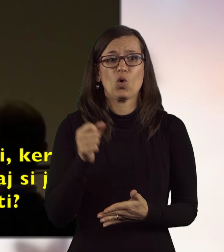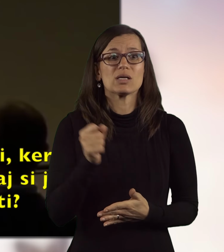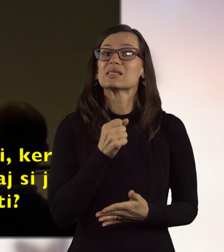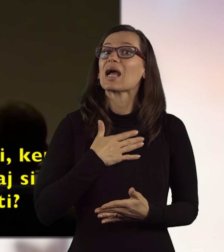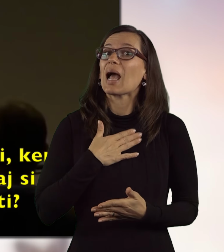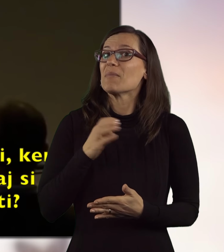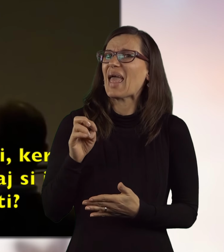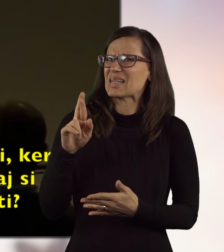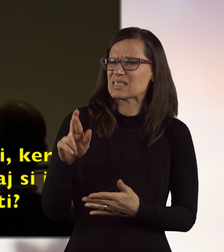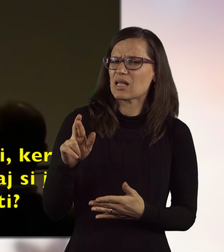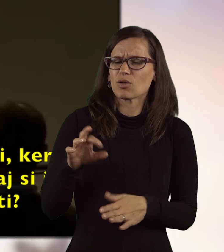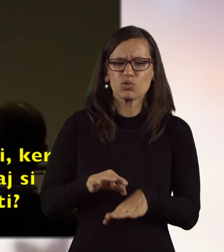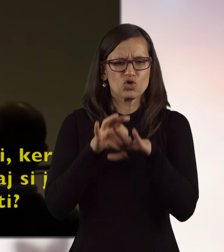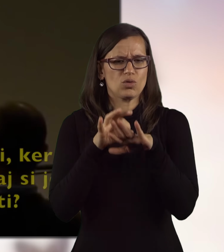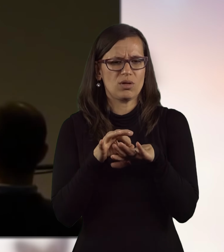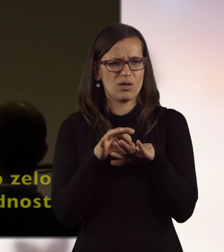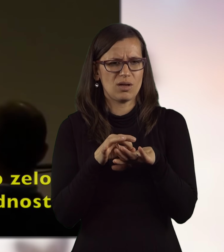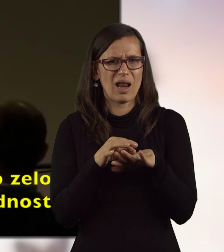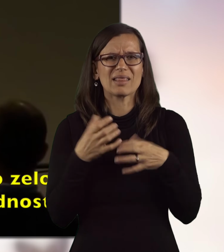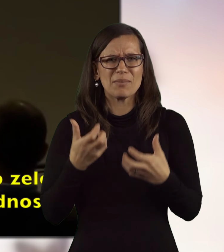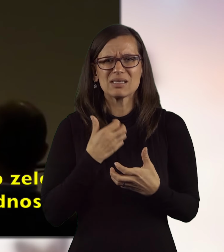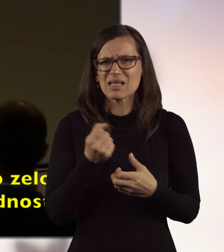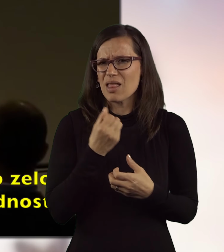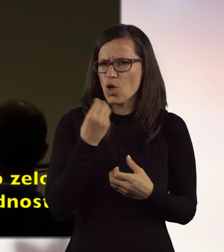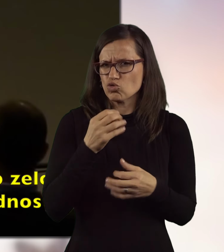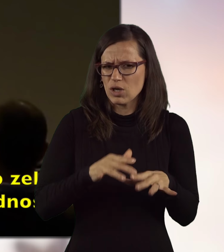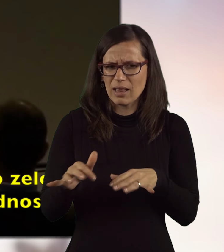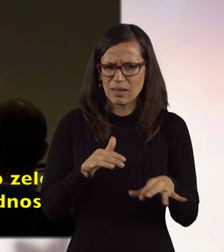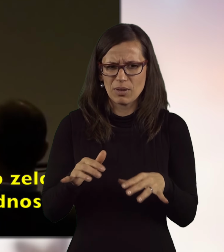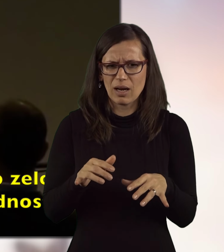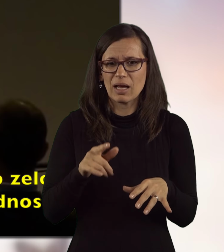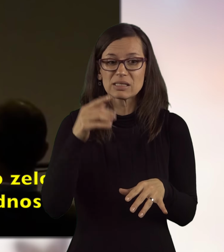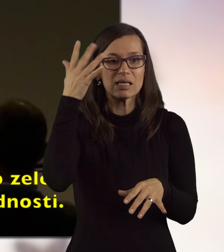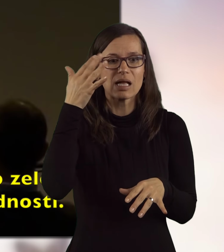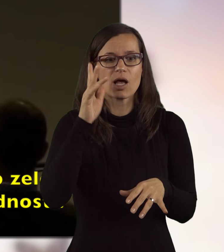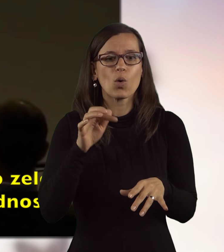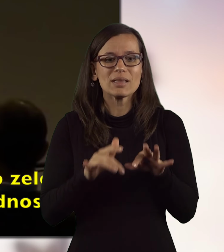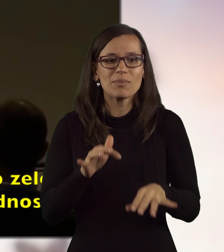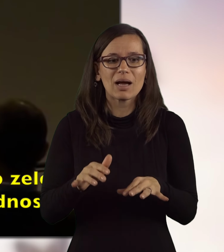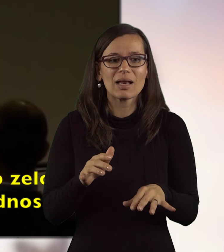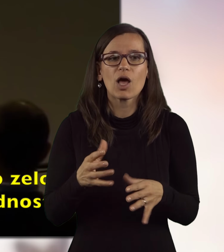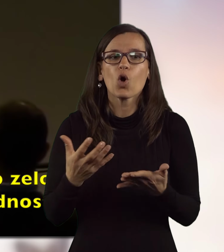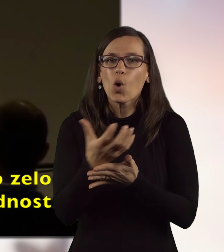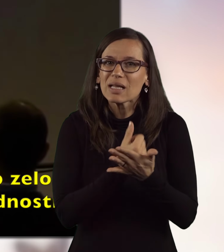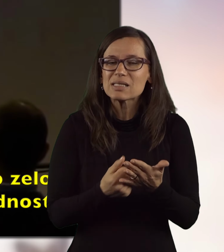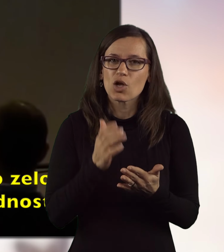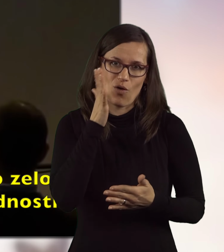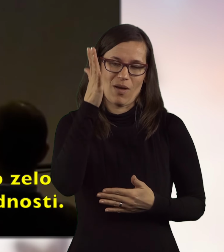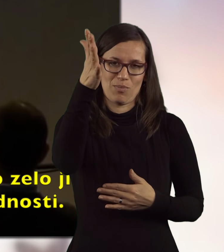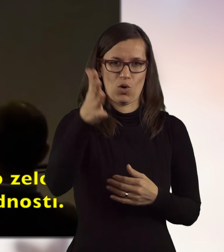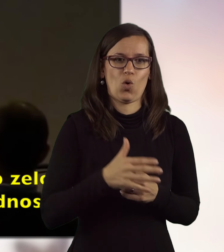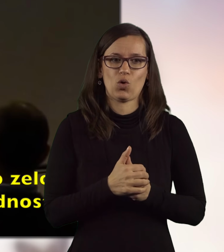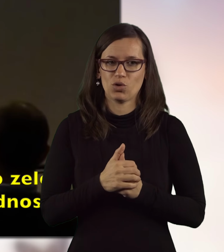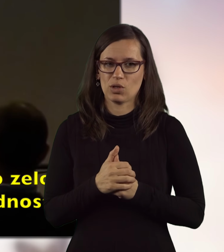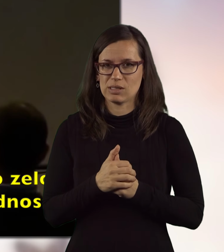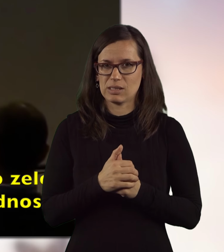feel such a compulsion to learn to type? Little did she know how well it would benefit her. Little did she know how much of her future experience